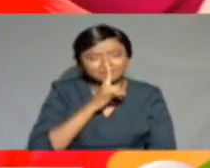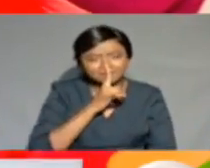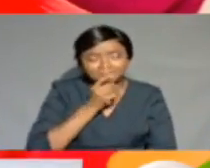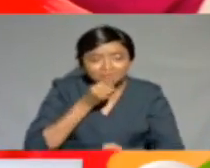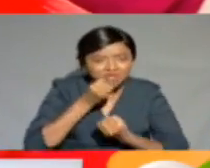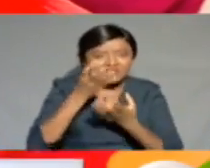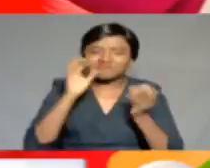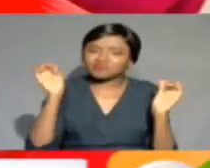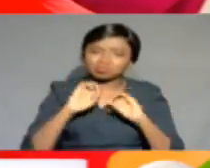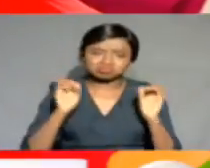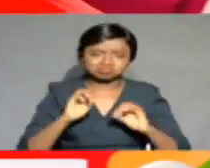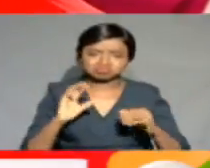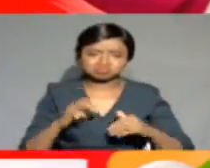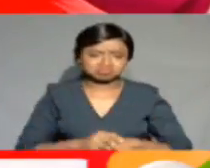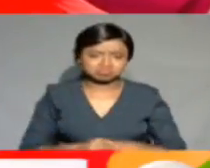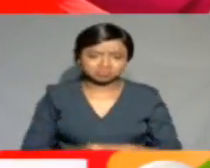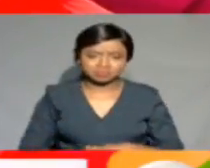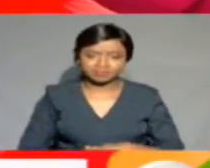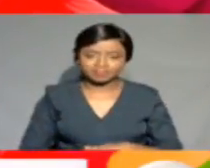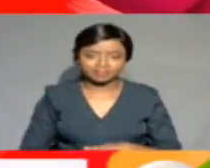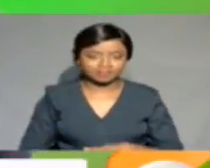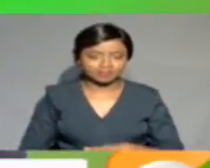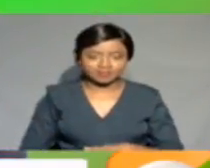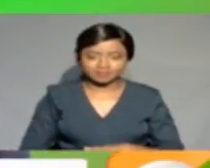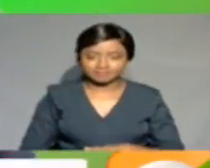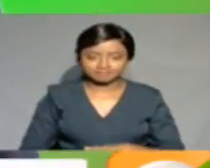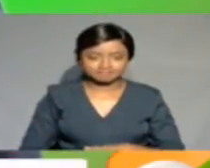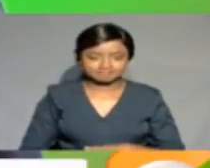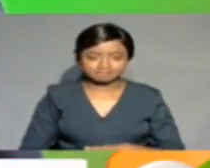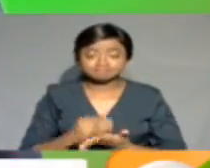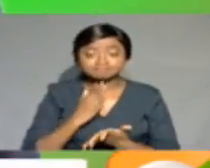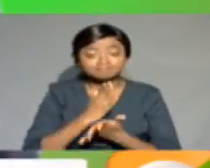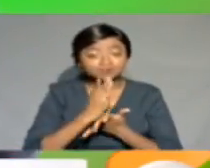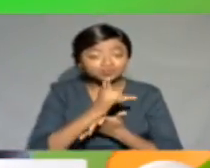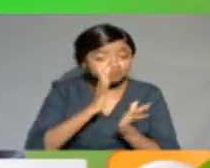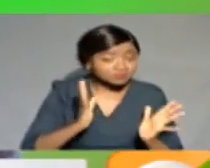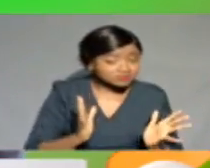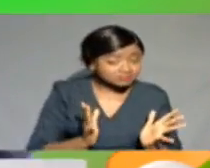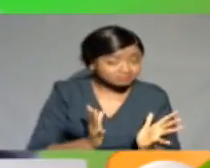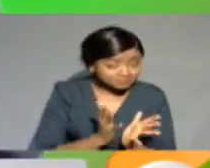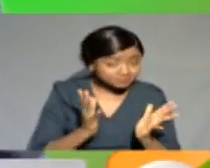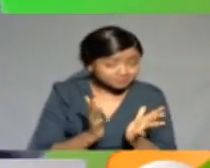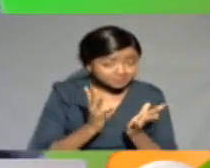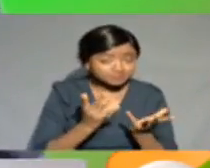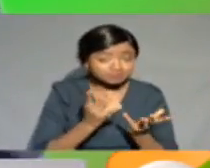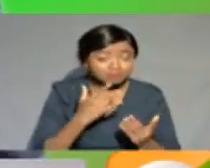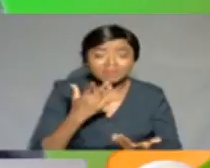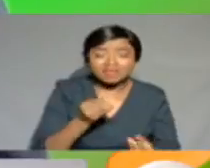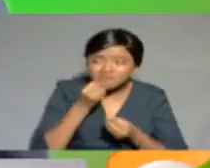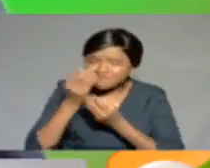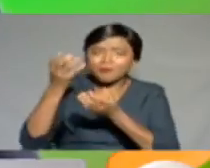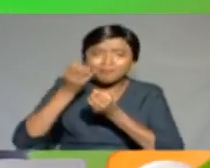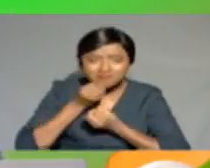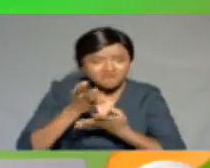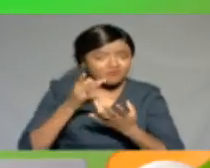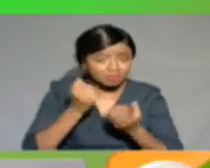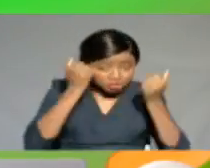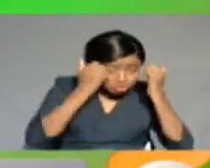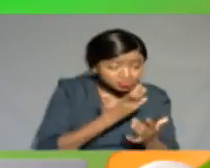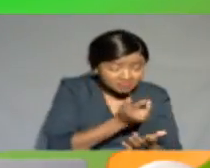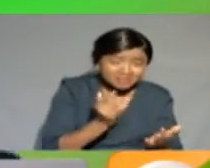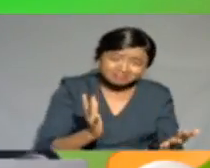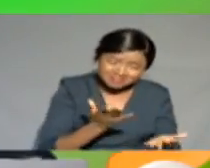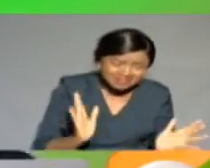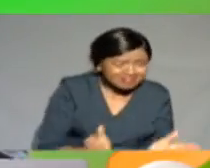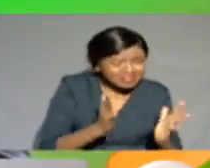So the case doesn't really get to the administration. Was it ever encouraged for that particular situation to get to the administration? Were the students encouraged to